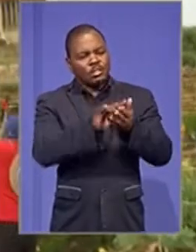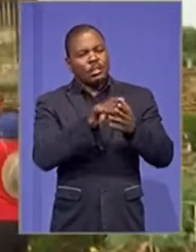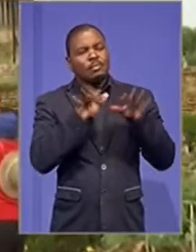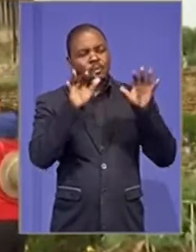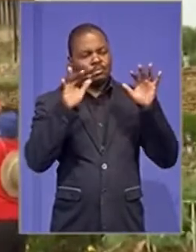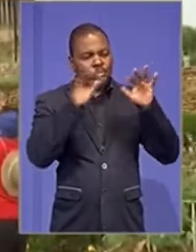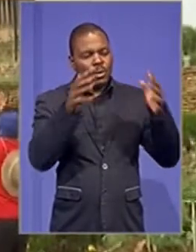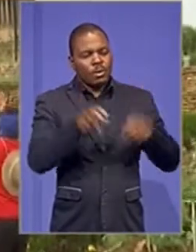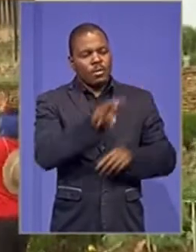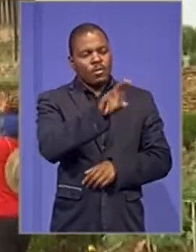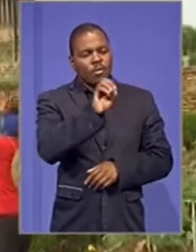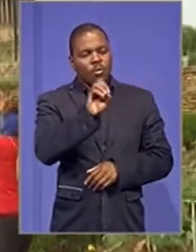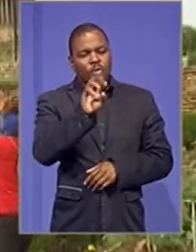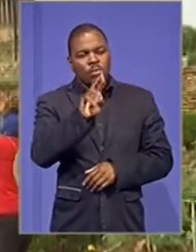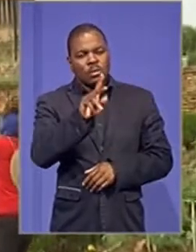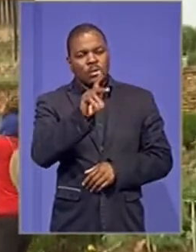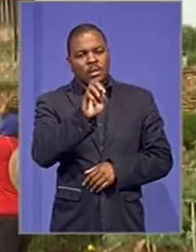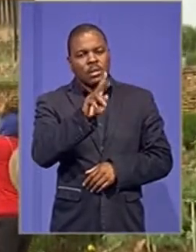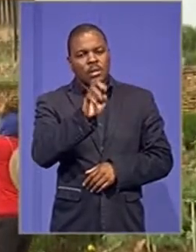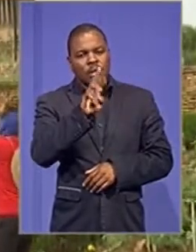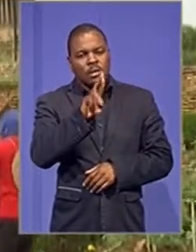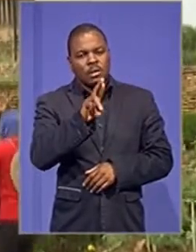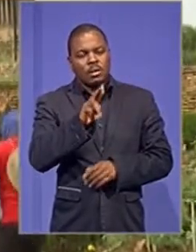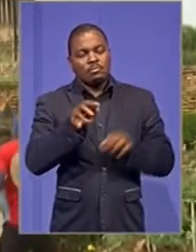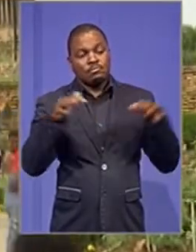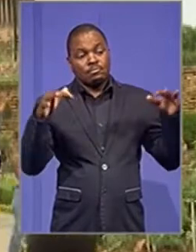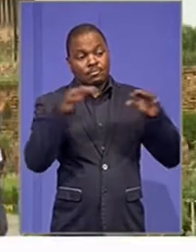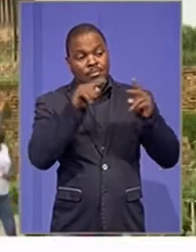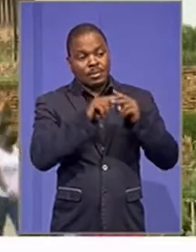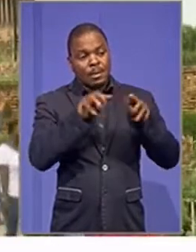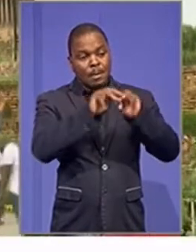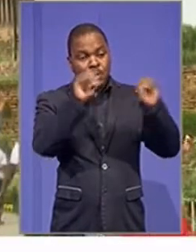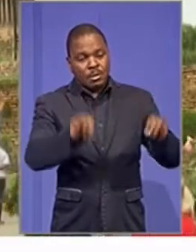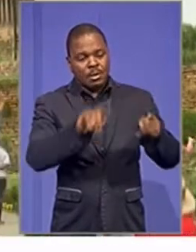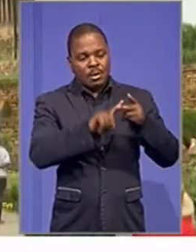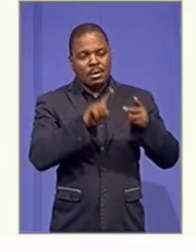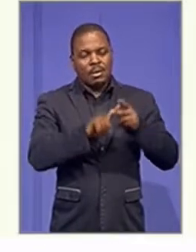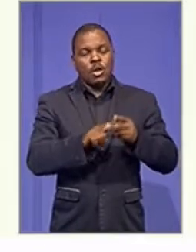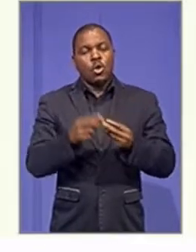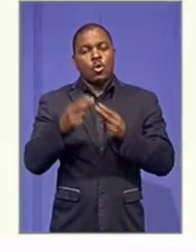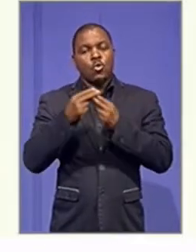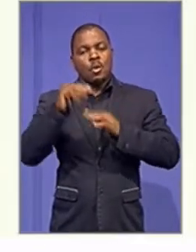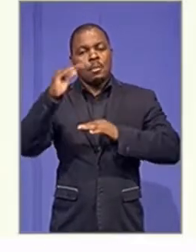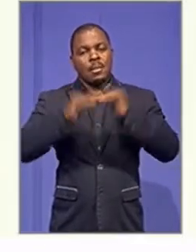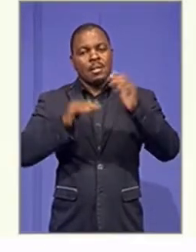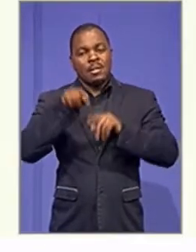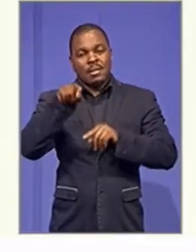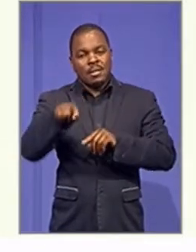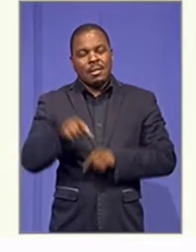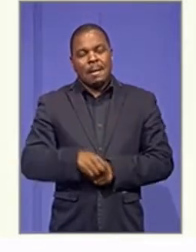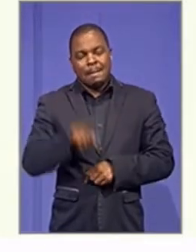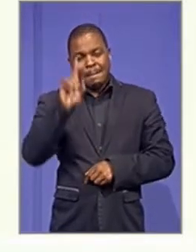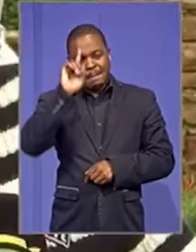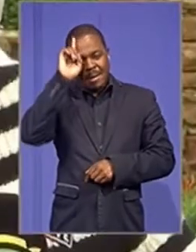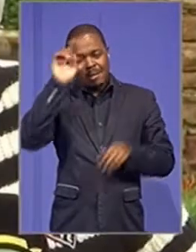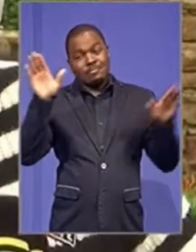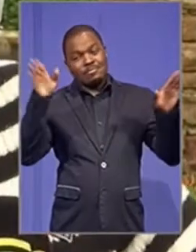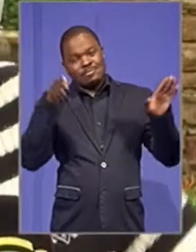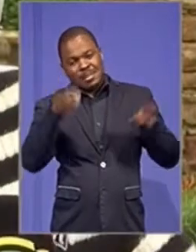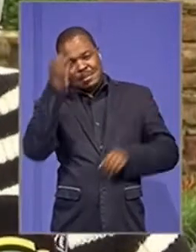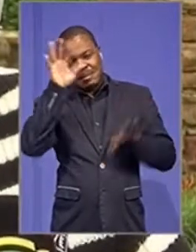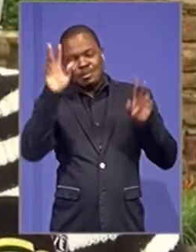Voortrekker Monument le Union Buildings mo go nago le sehlwa seeme sa presidente ya peleng Nelson Mandela ka Pretoria.